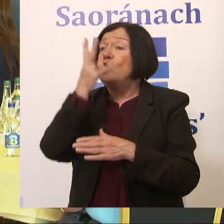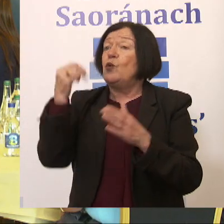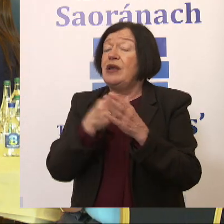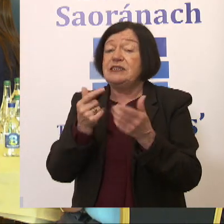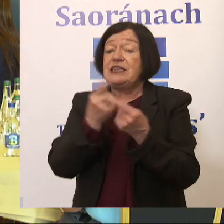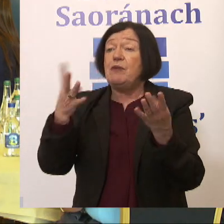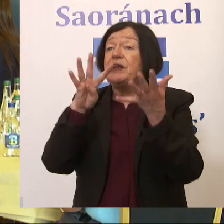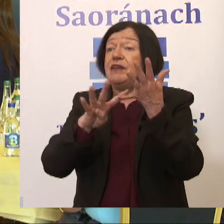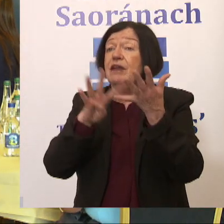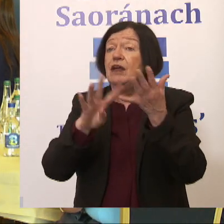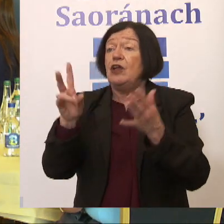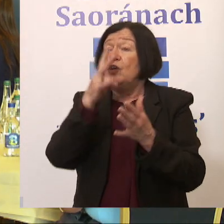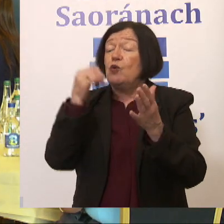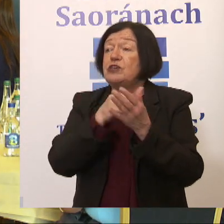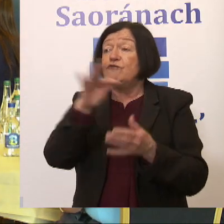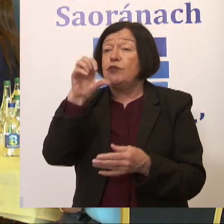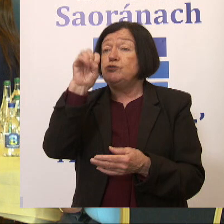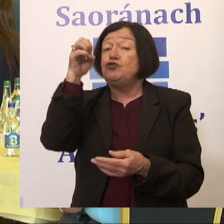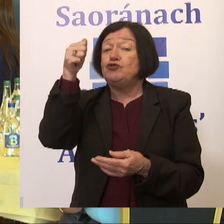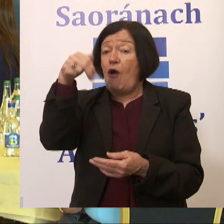table 9, please, and question from Sean.